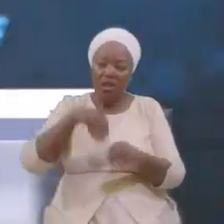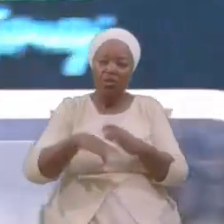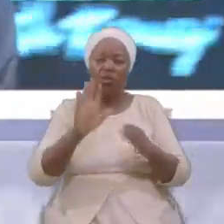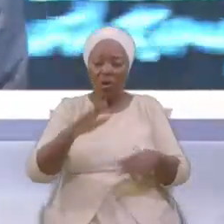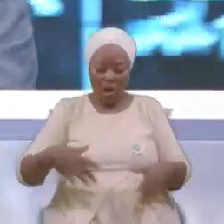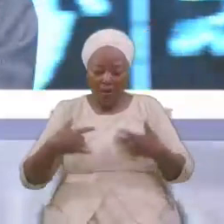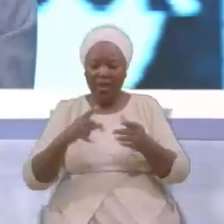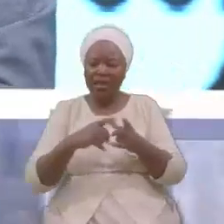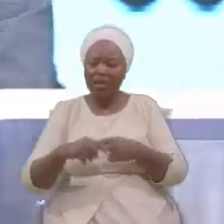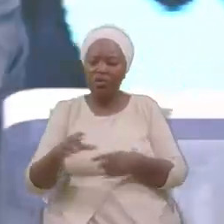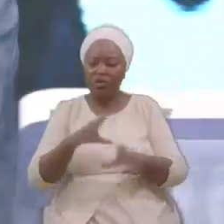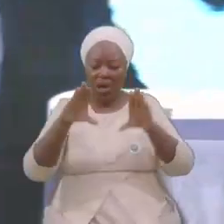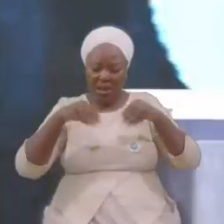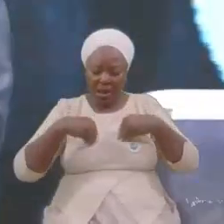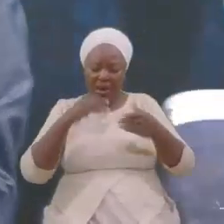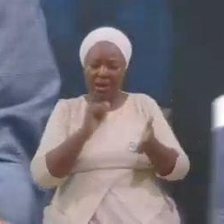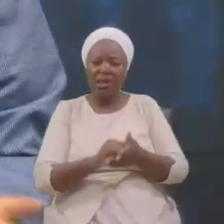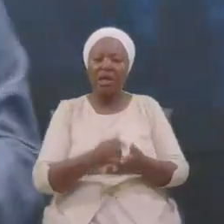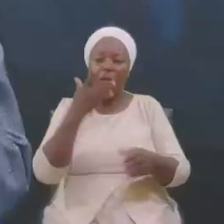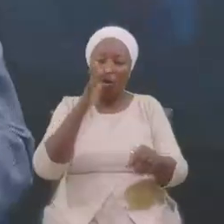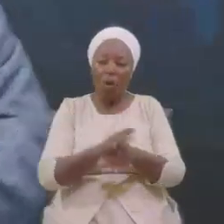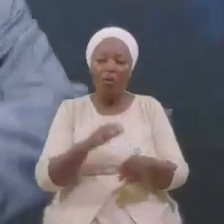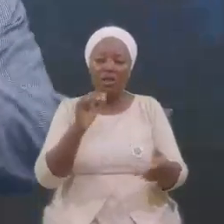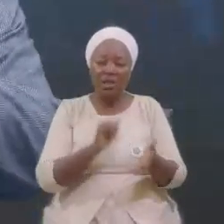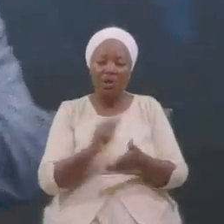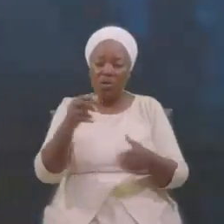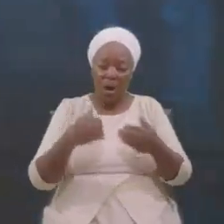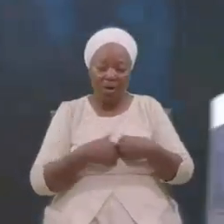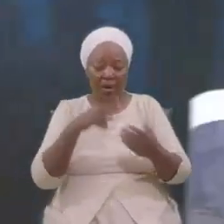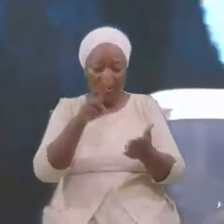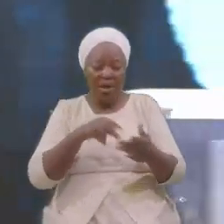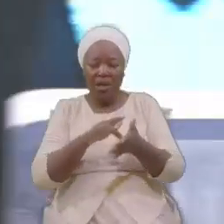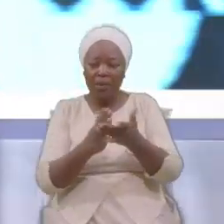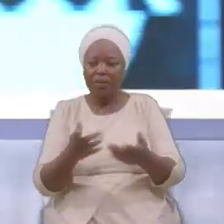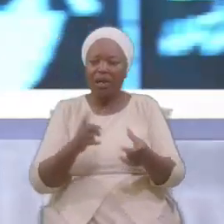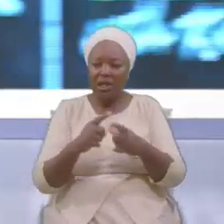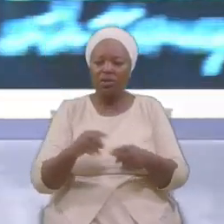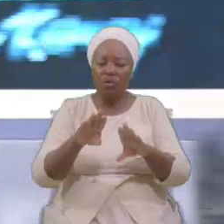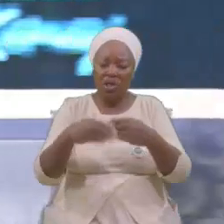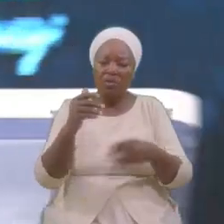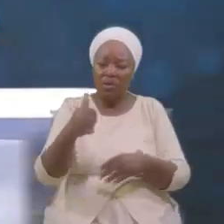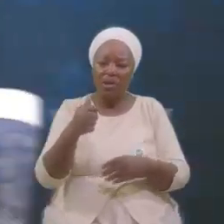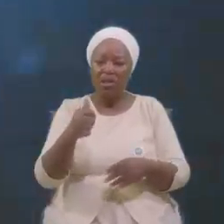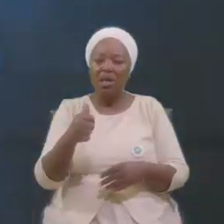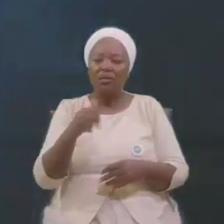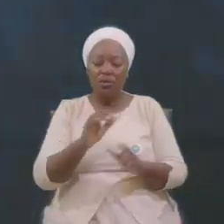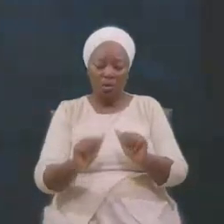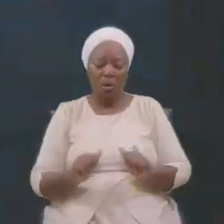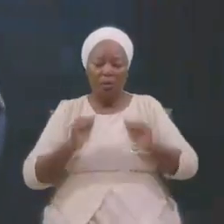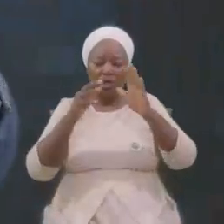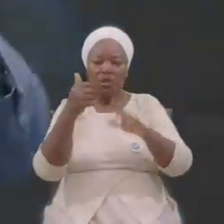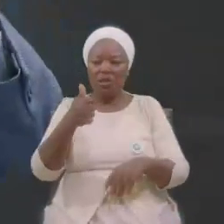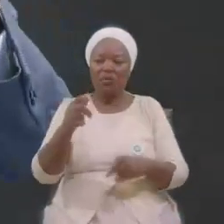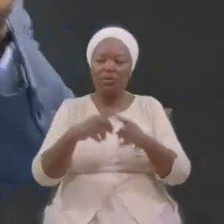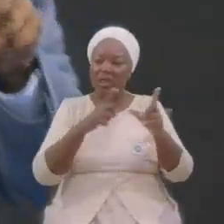you claim the promise in what you have read, and then you give yourself, commit yourself to the Lord, that